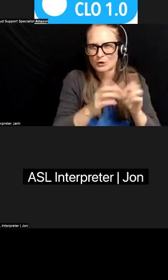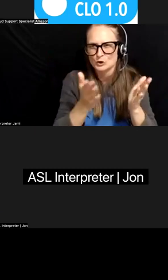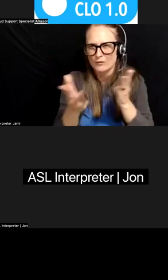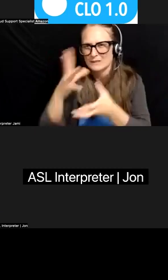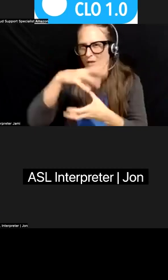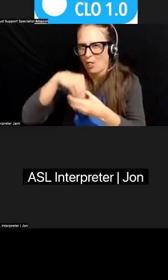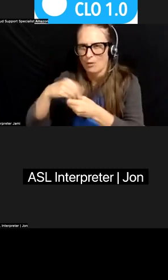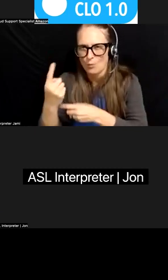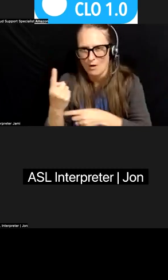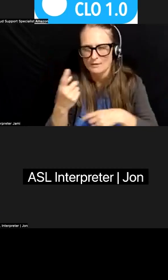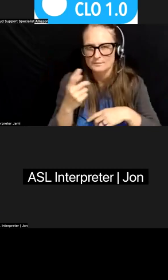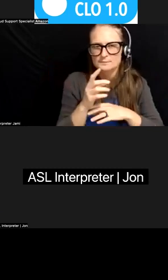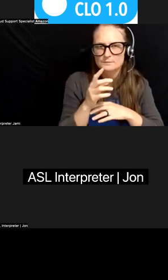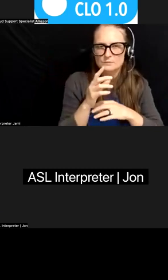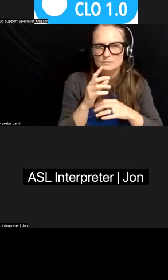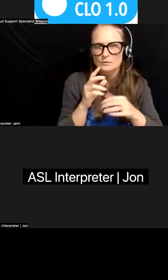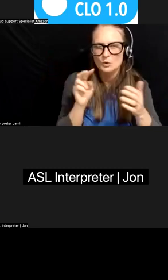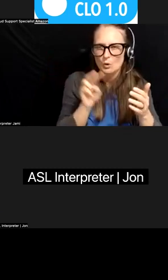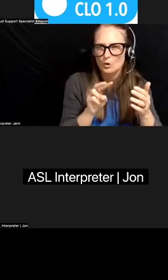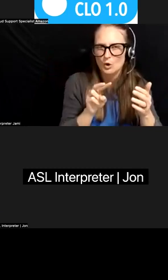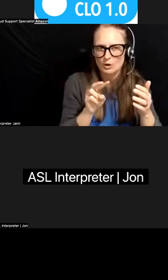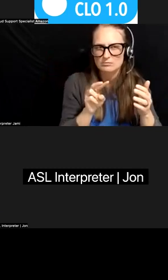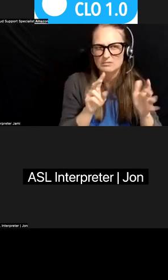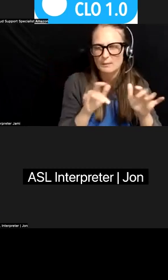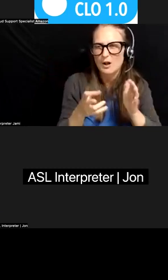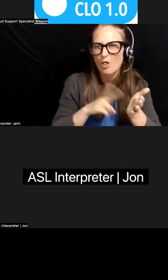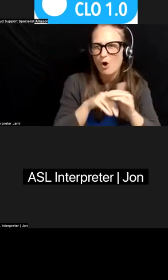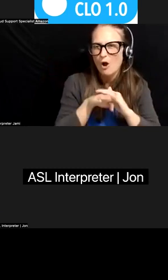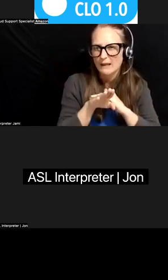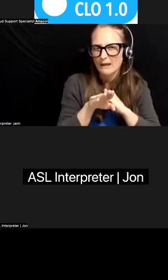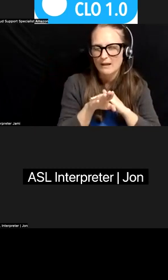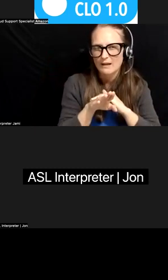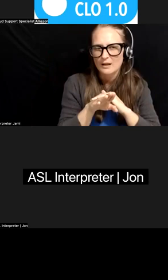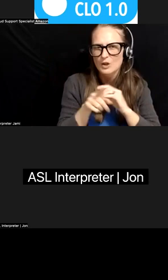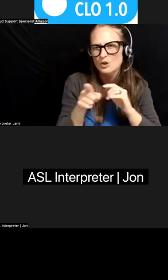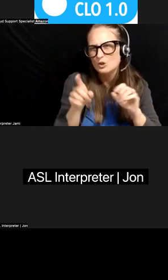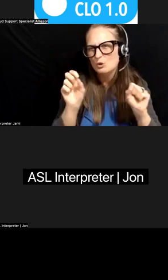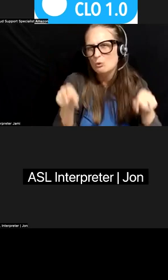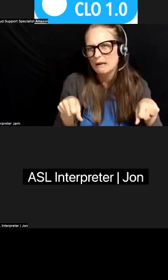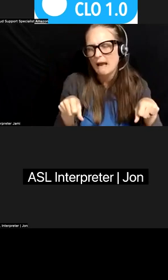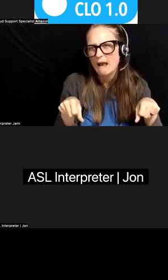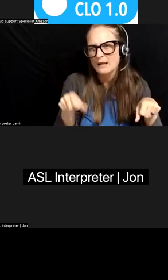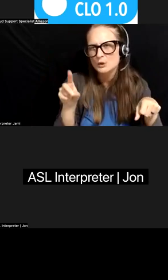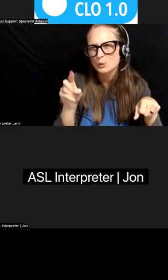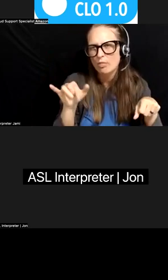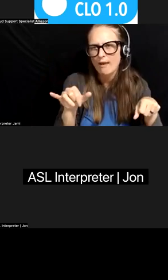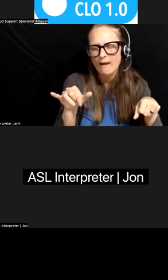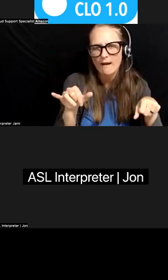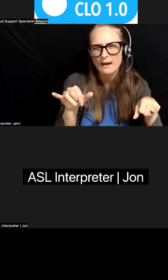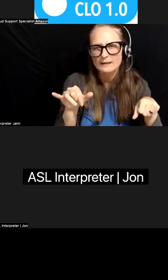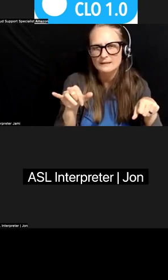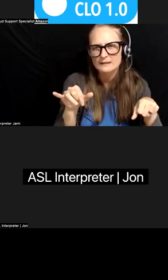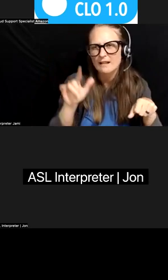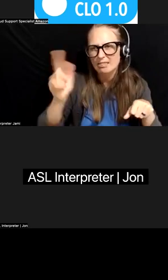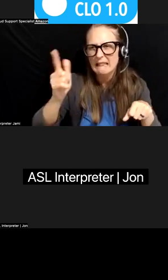So here's console. So I'm just going to log into, and you'll get to do it in your sections